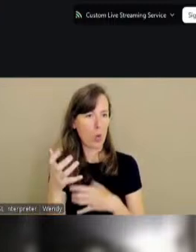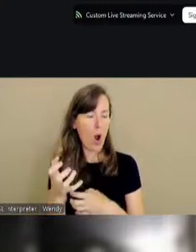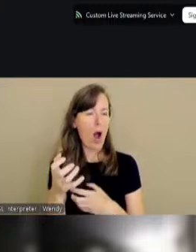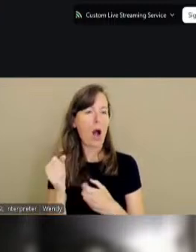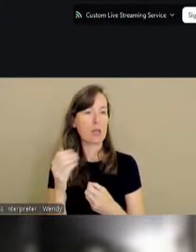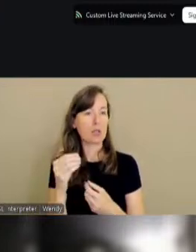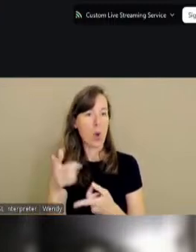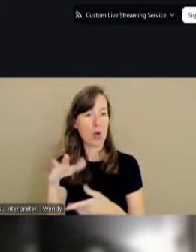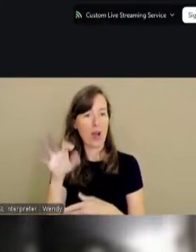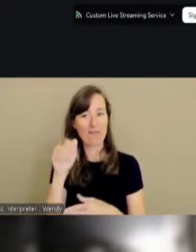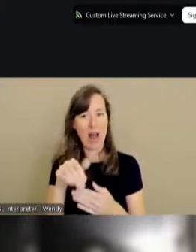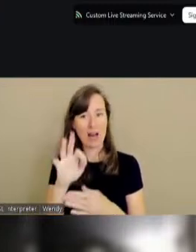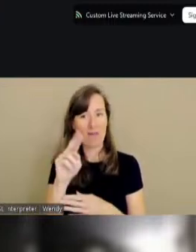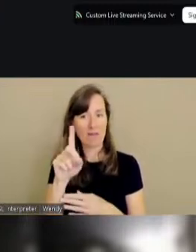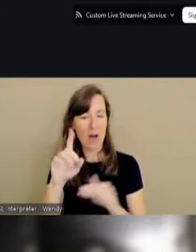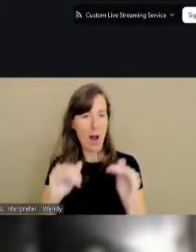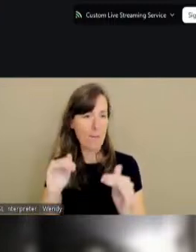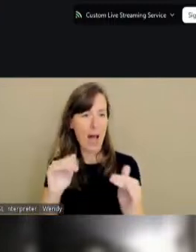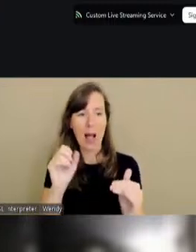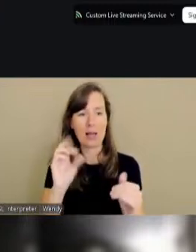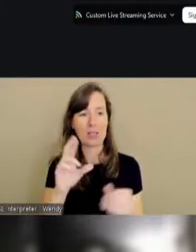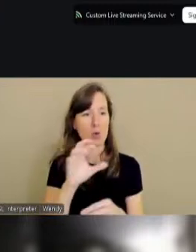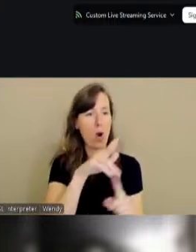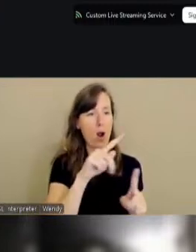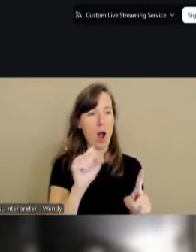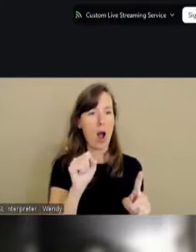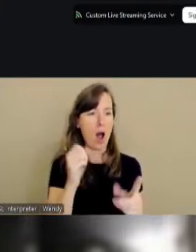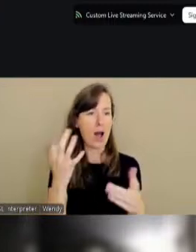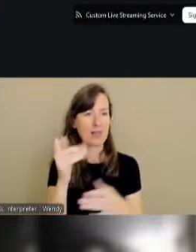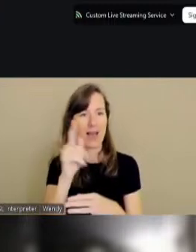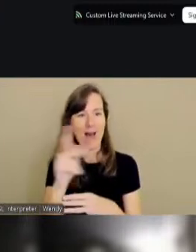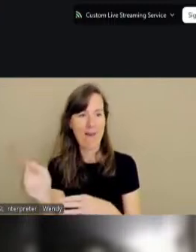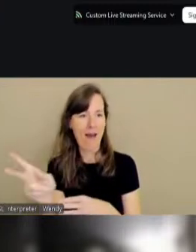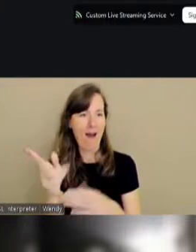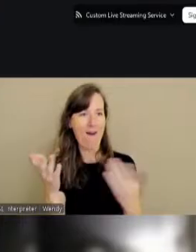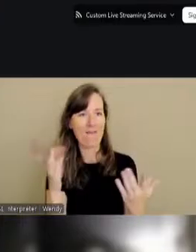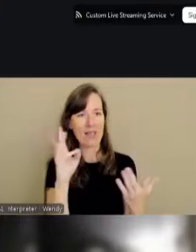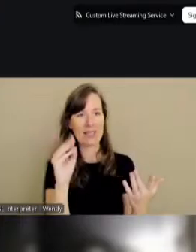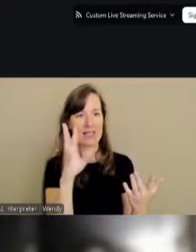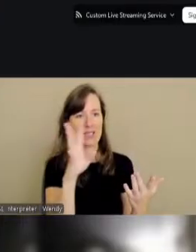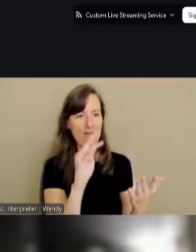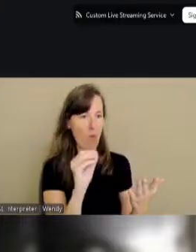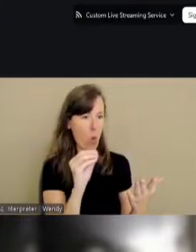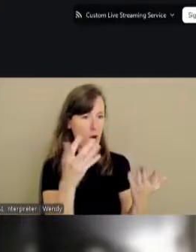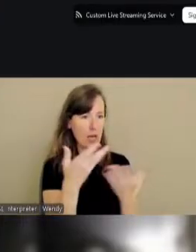going to find that in a cuts, half and half, 60-40?